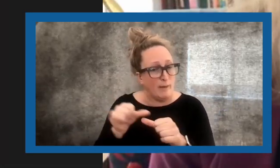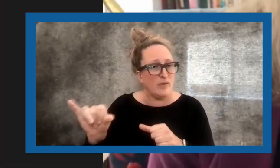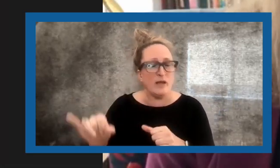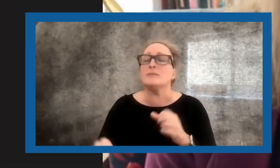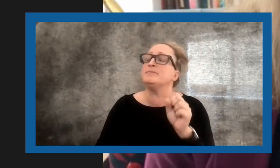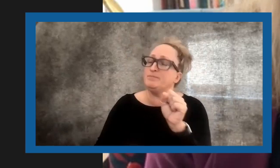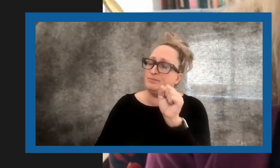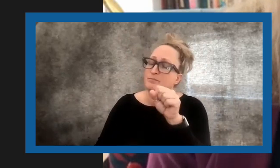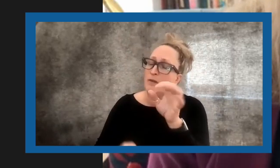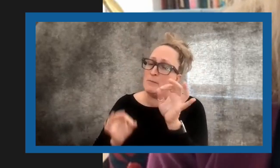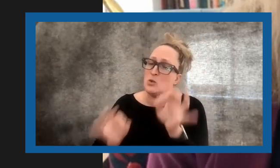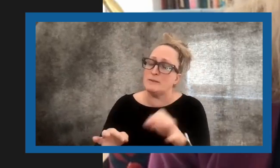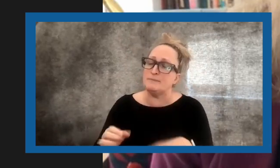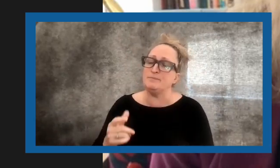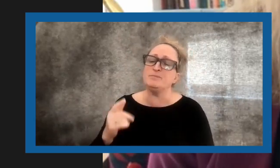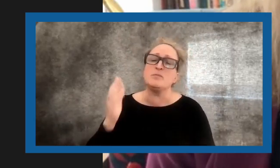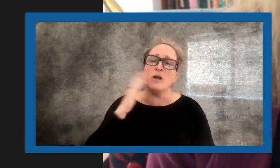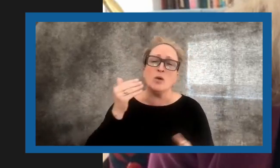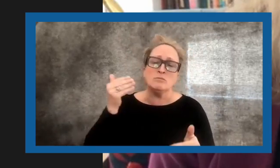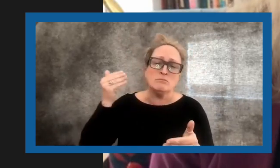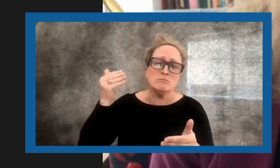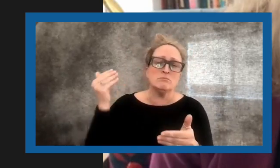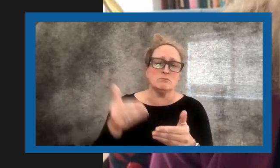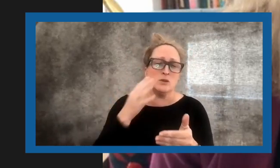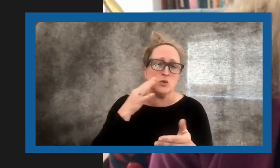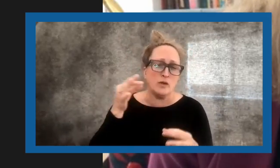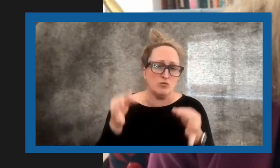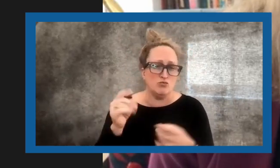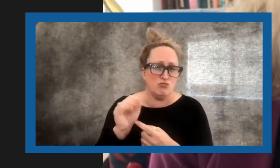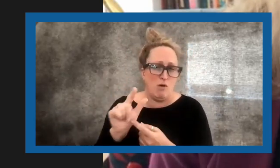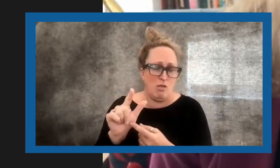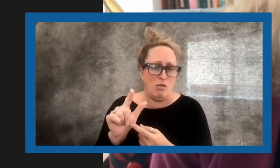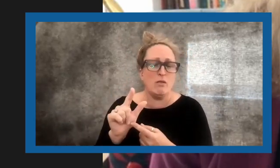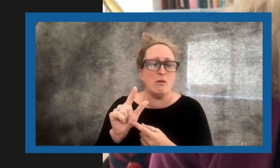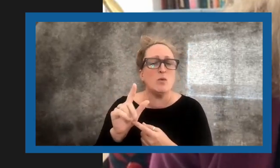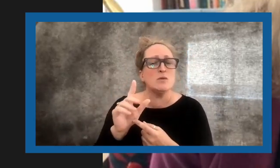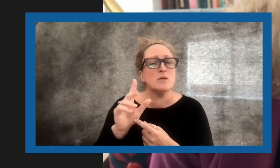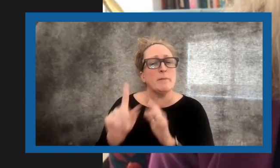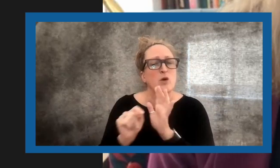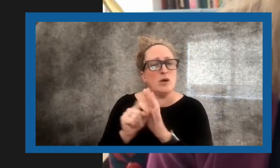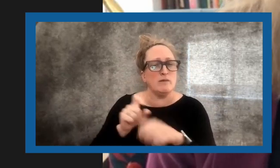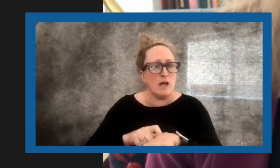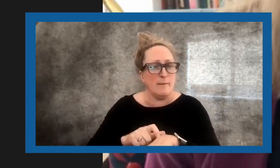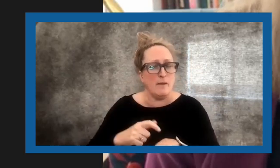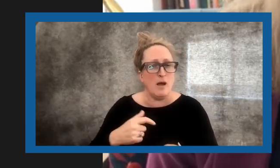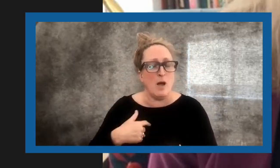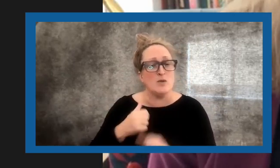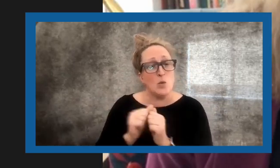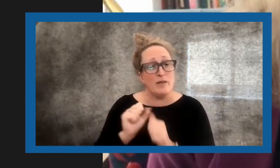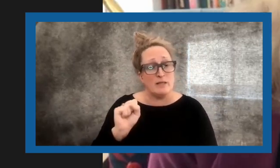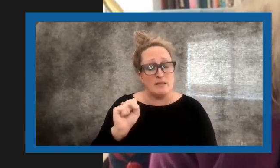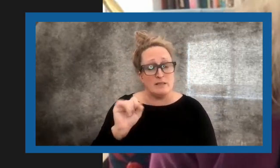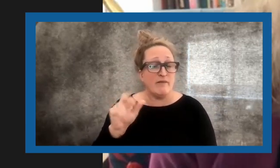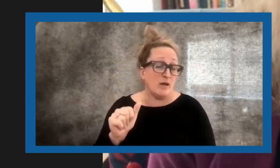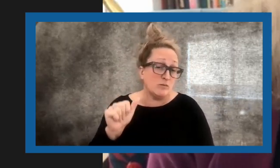that towards the end of the trial, there was a period of time where I was with Sylvia, Gwen's